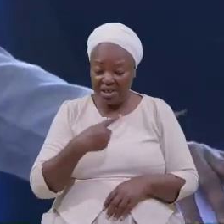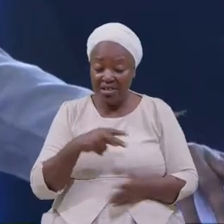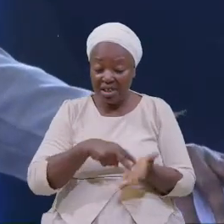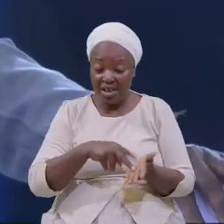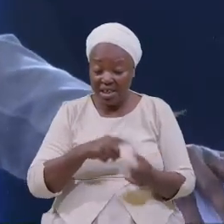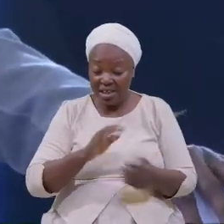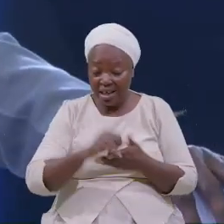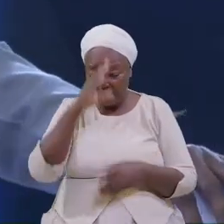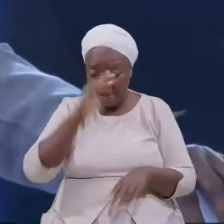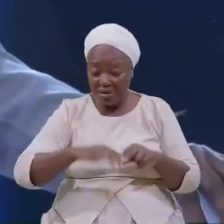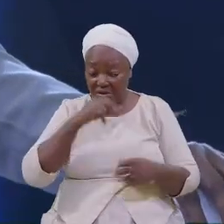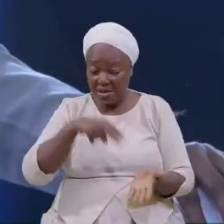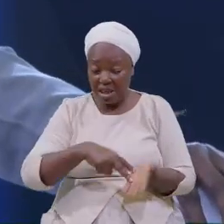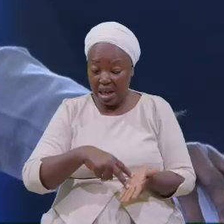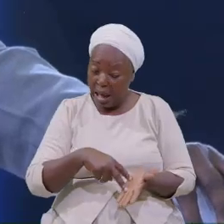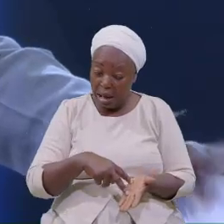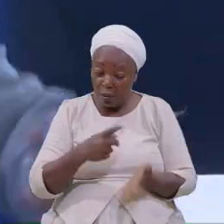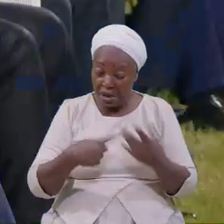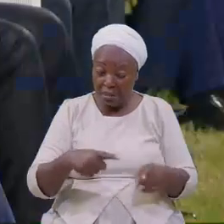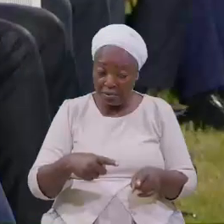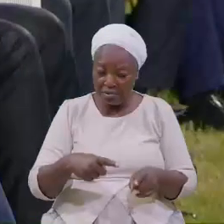no, 1,000 times.